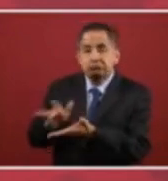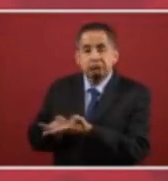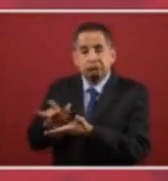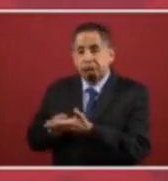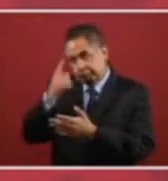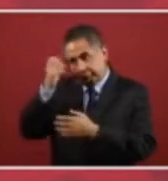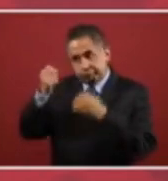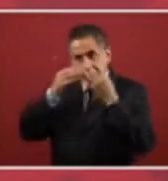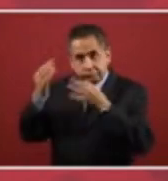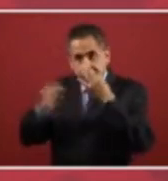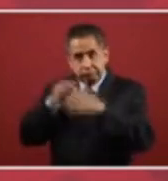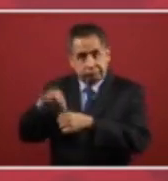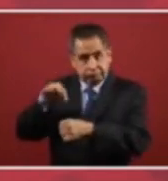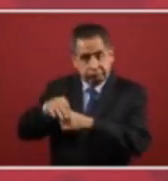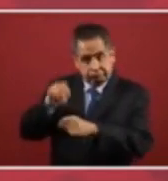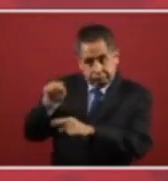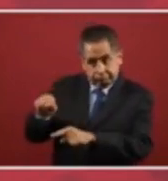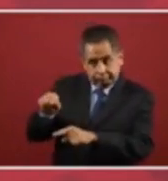And